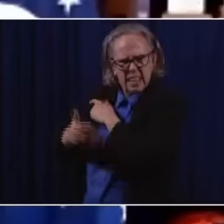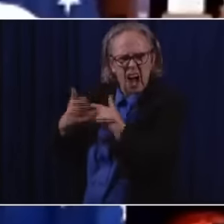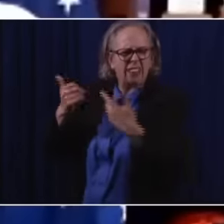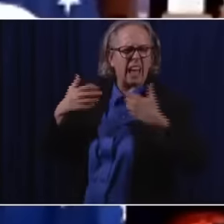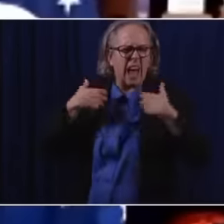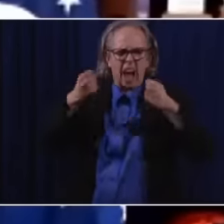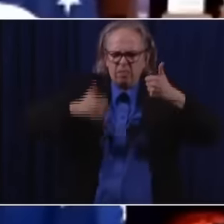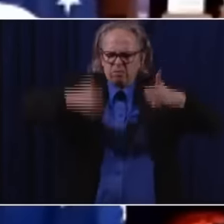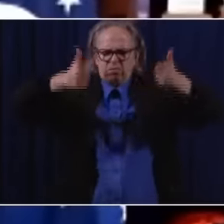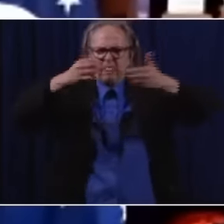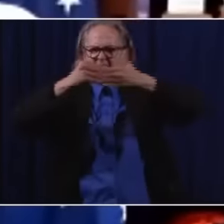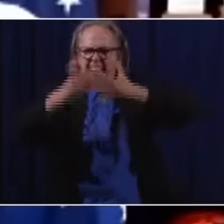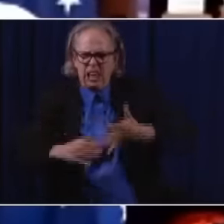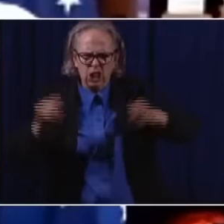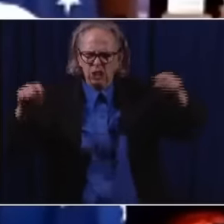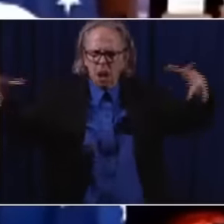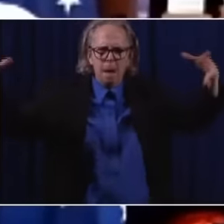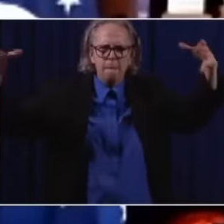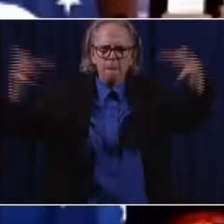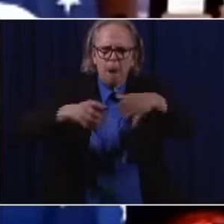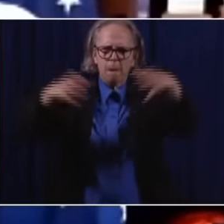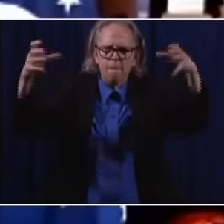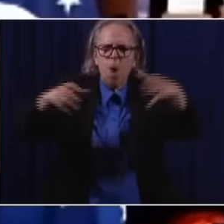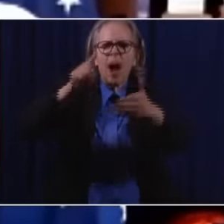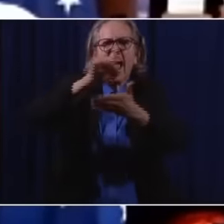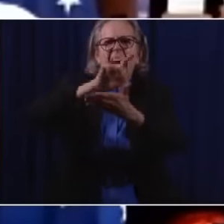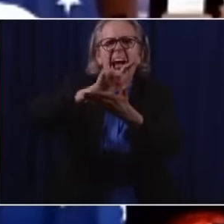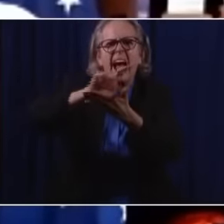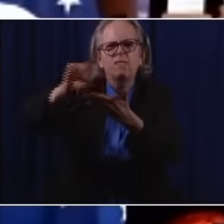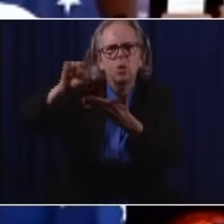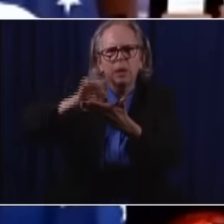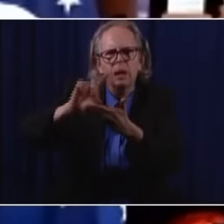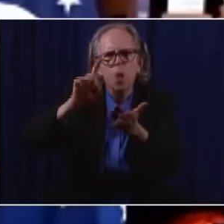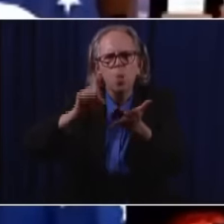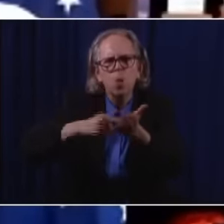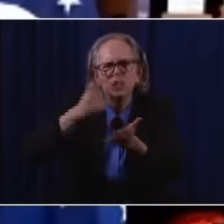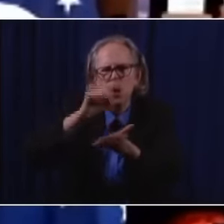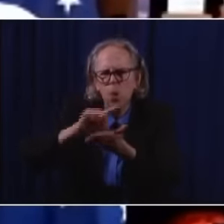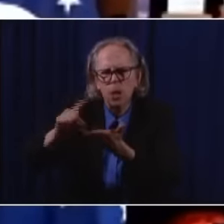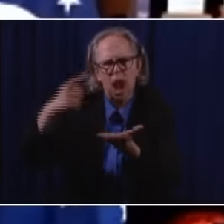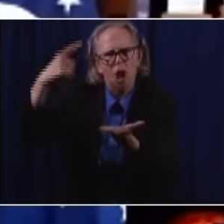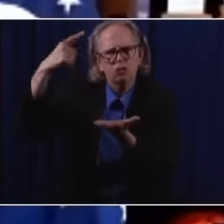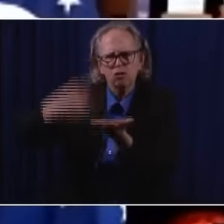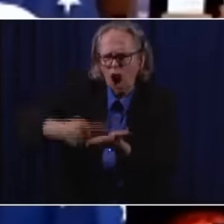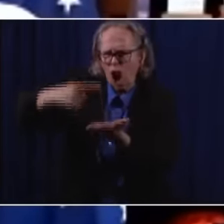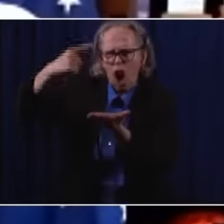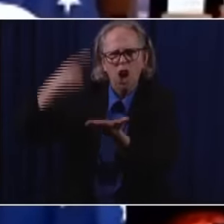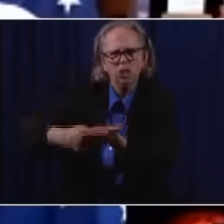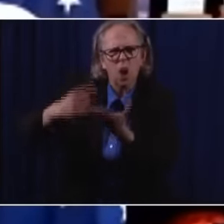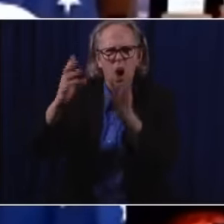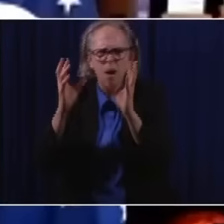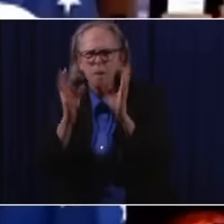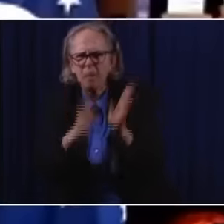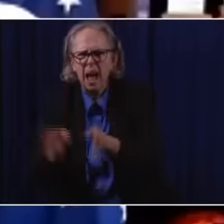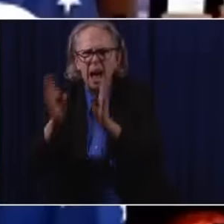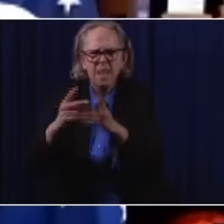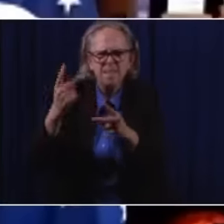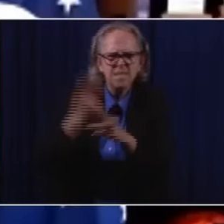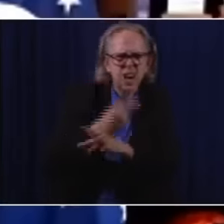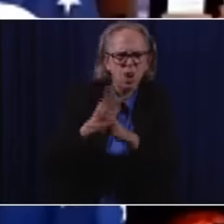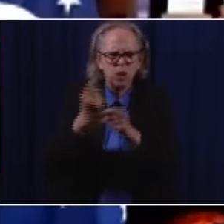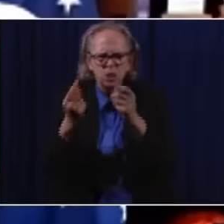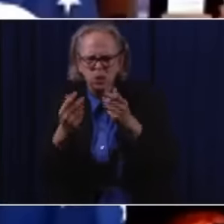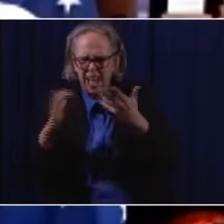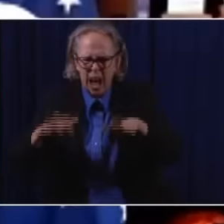emergency personnel, to talk through the issues that their county is facing and how they can go about mitigating those